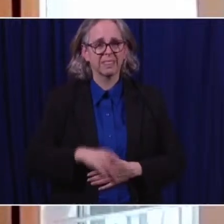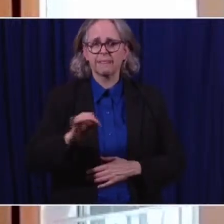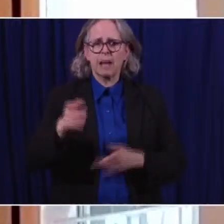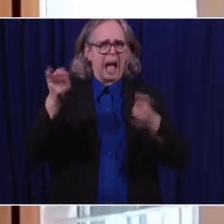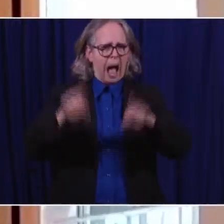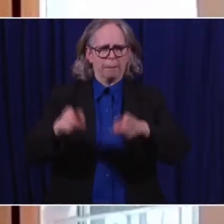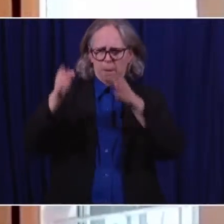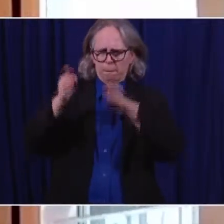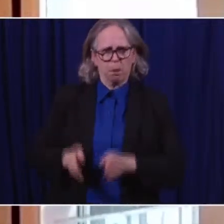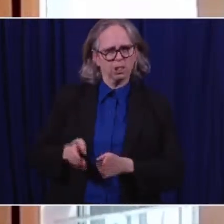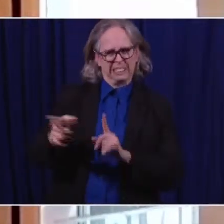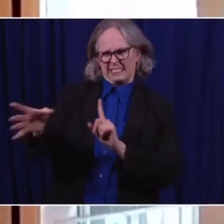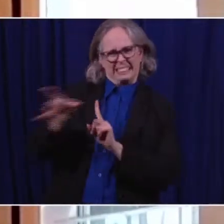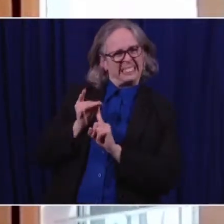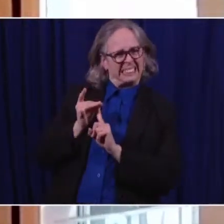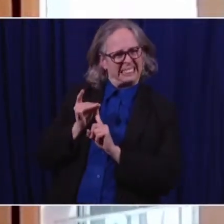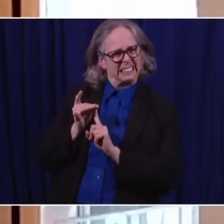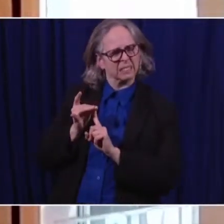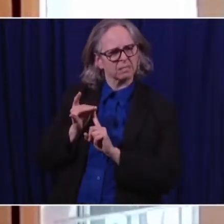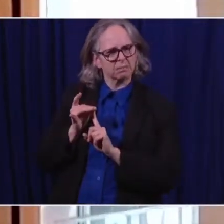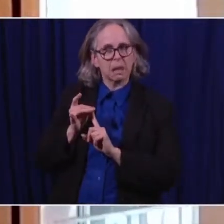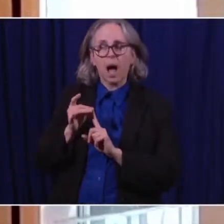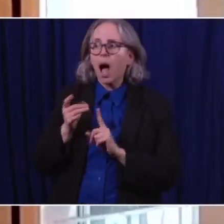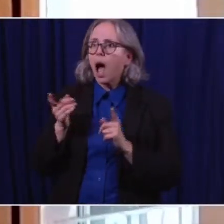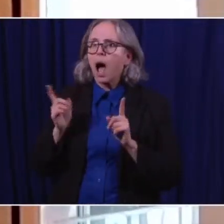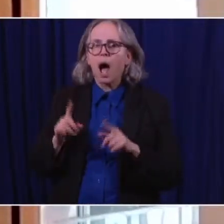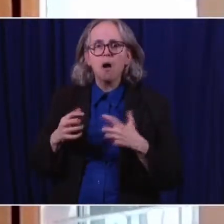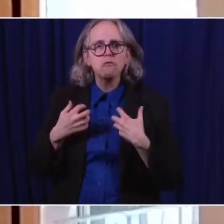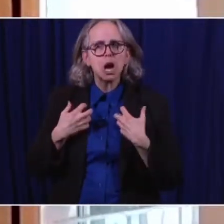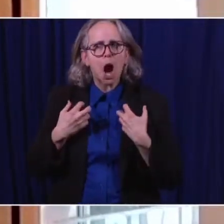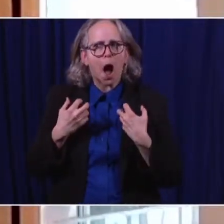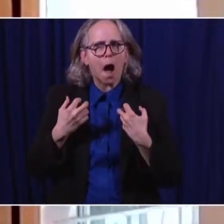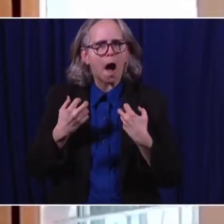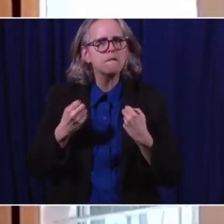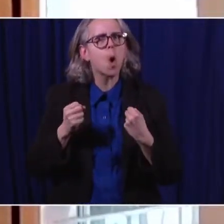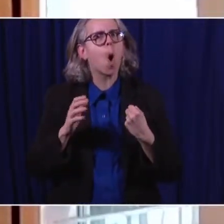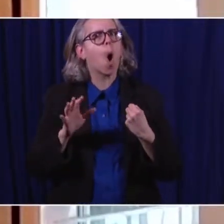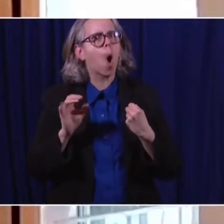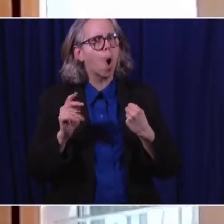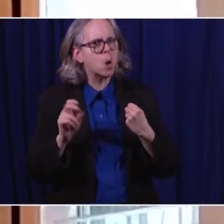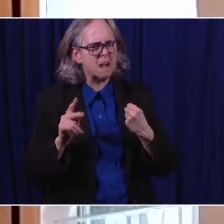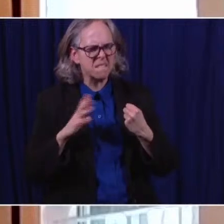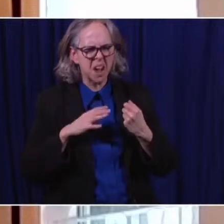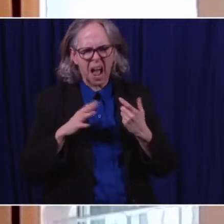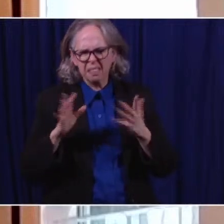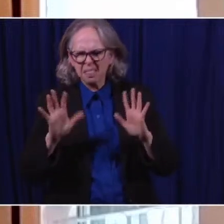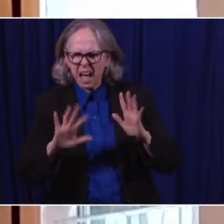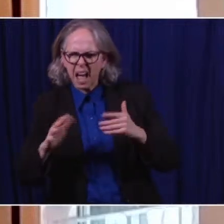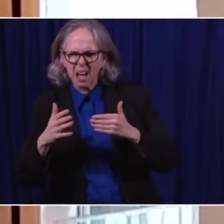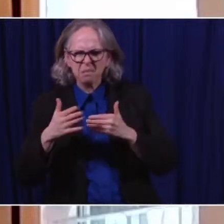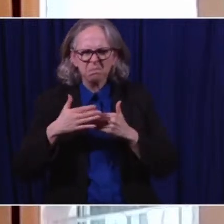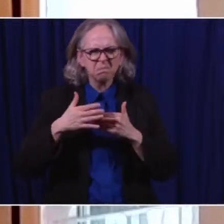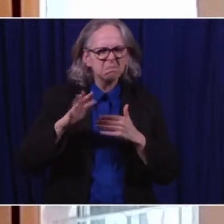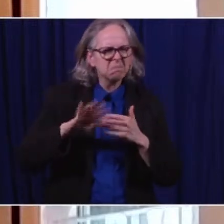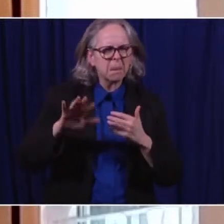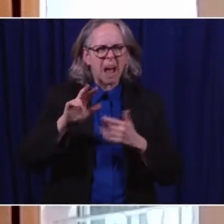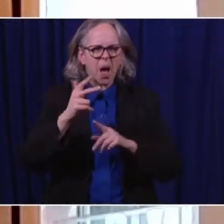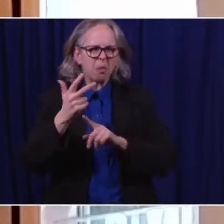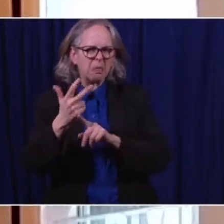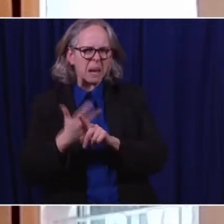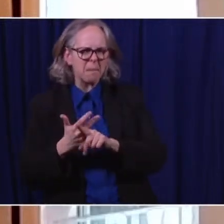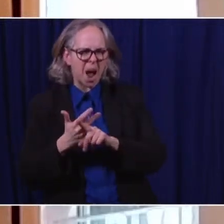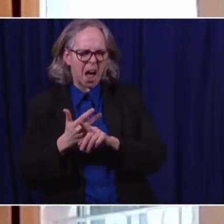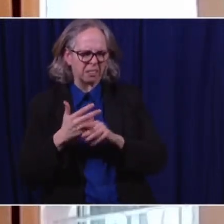person is ill with COVID-19, and that window is thought to be in the neighborhood of about 3 months, a person